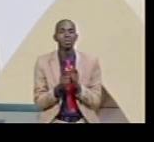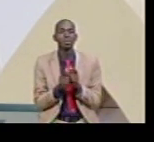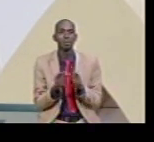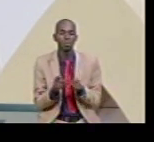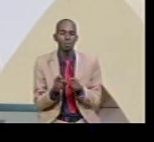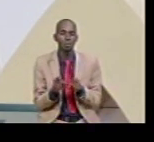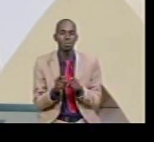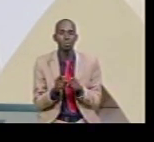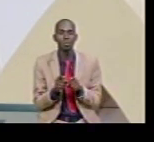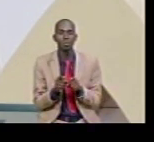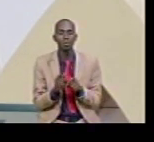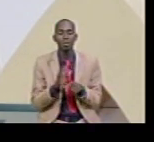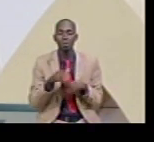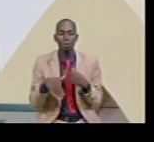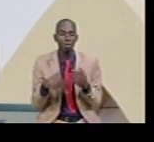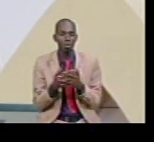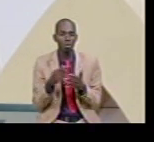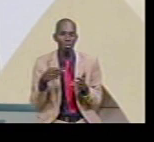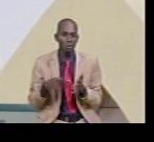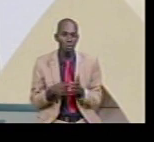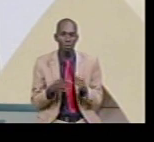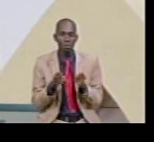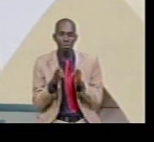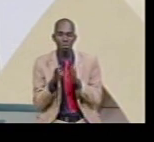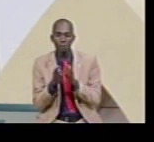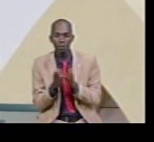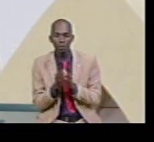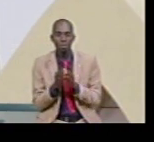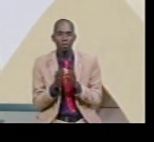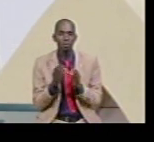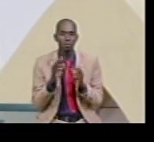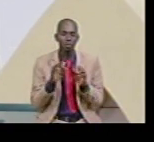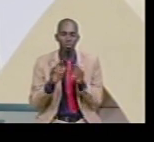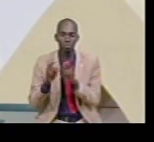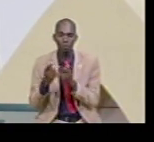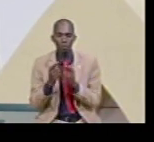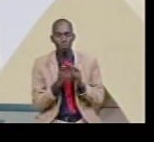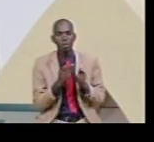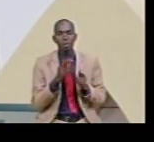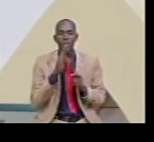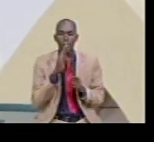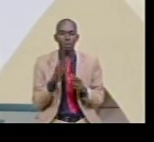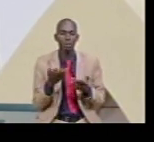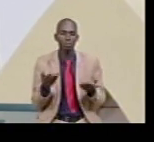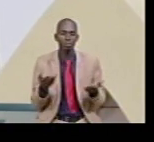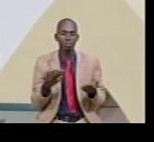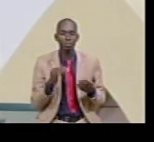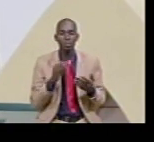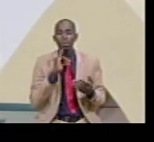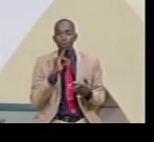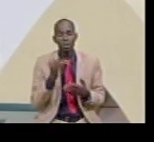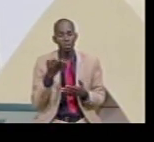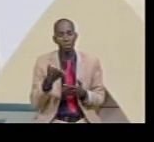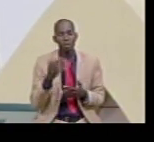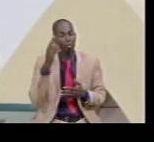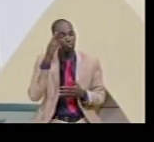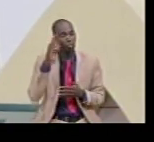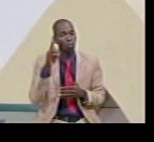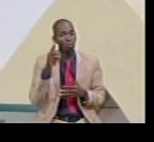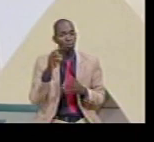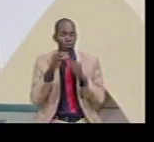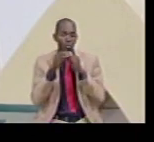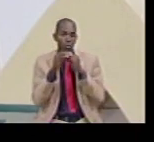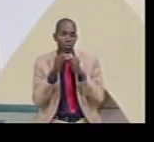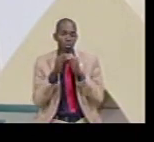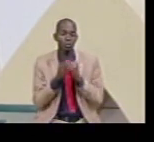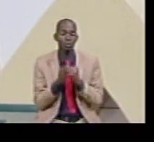these meetings are available for us on Sunday. Then on Monday, we have a